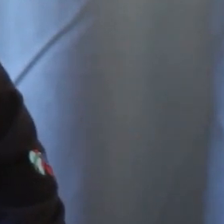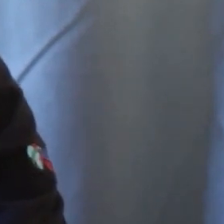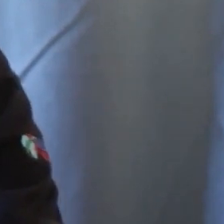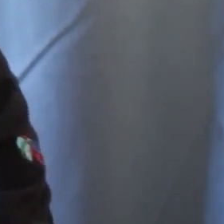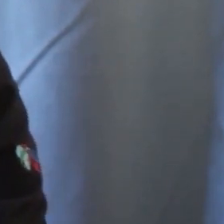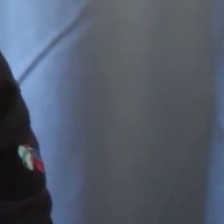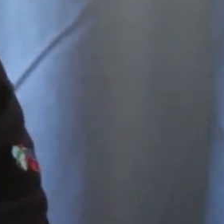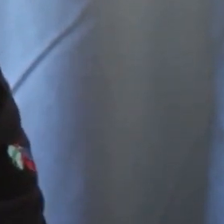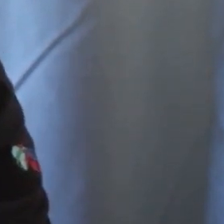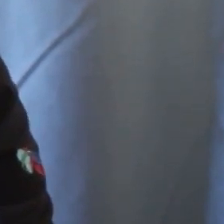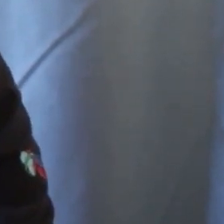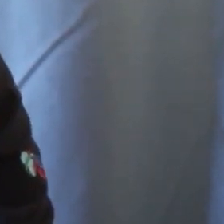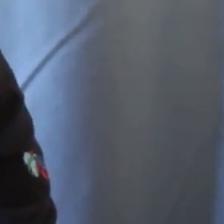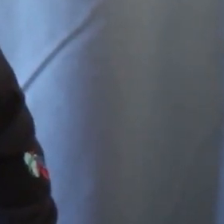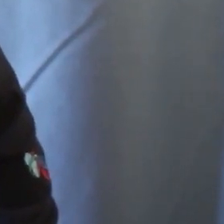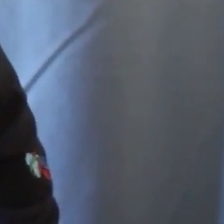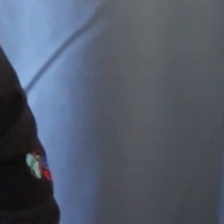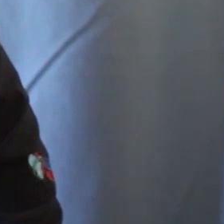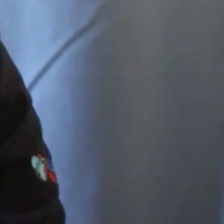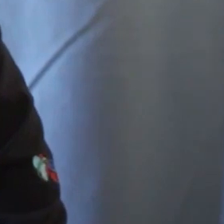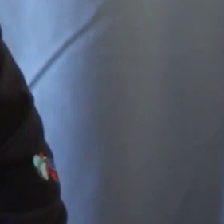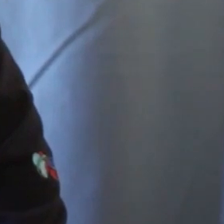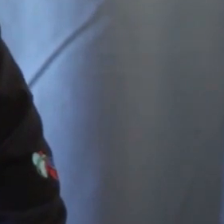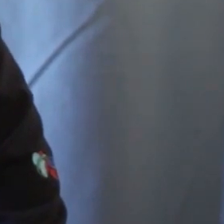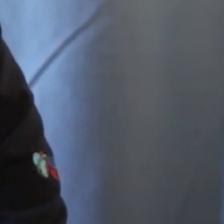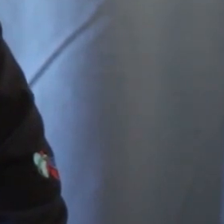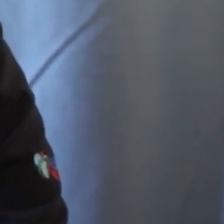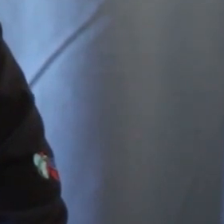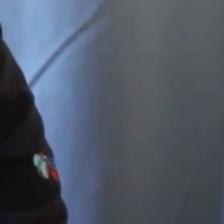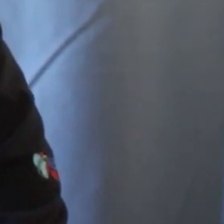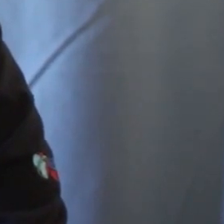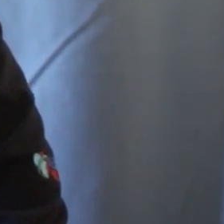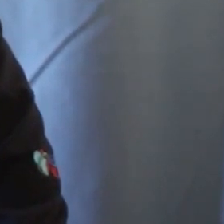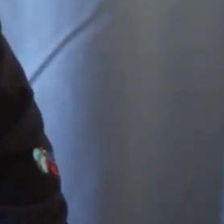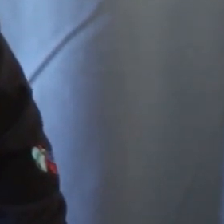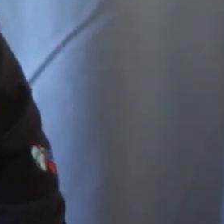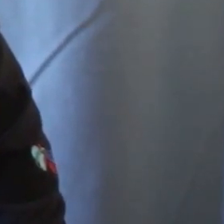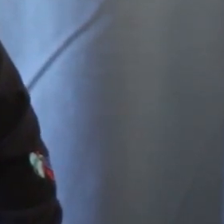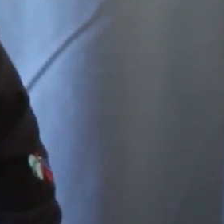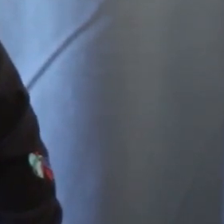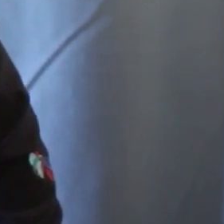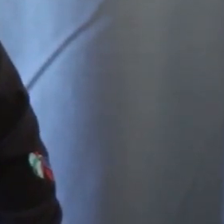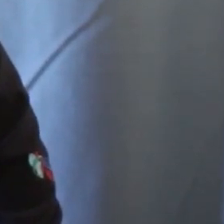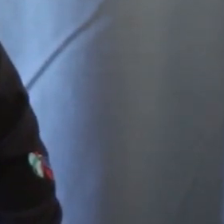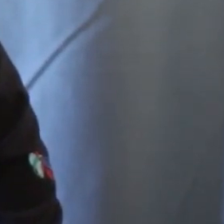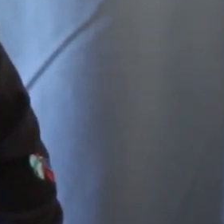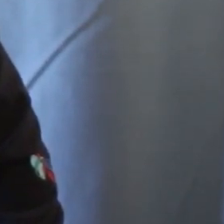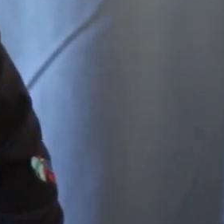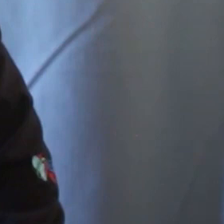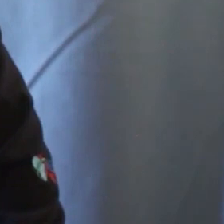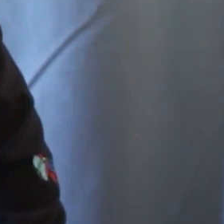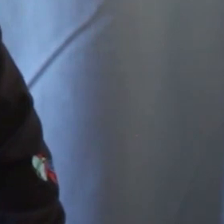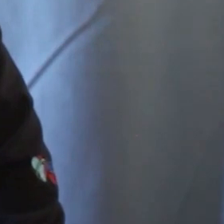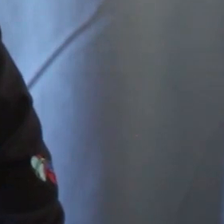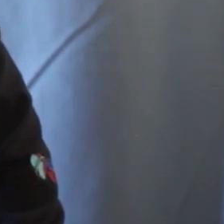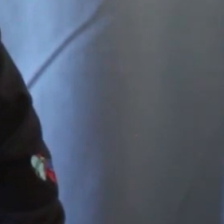up being blind and also experiencing difficulties breathing. So we had three that came